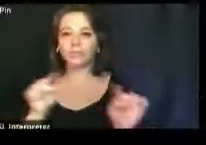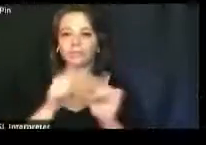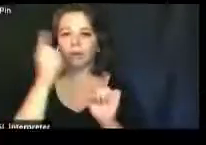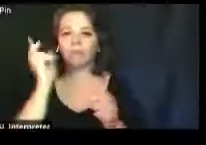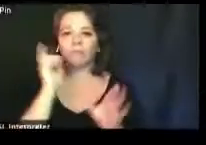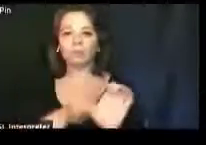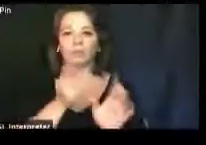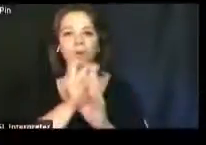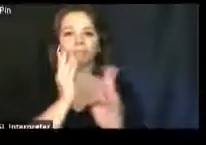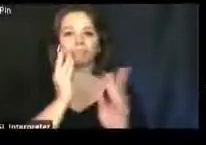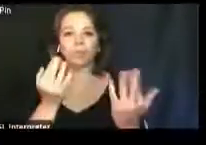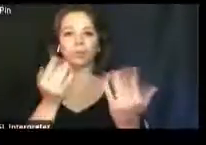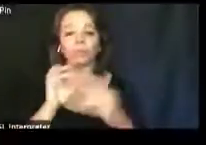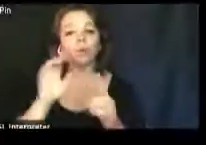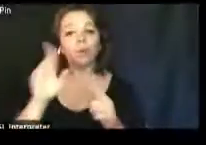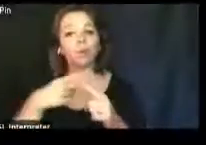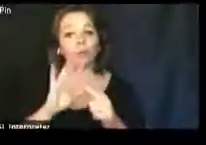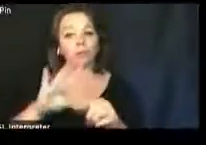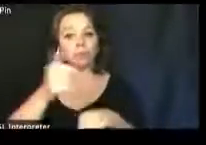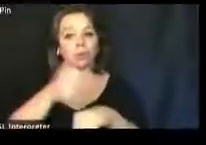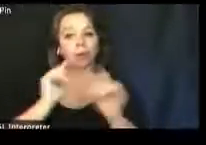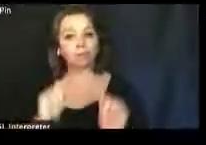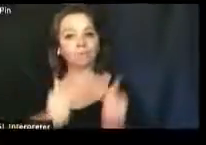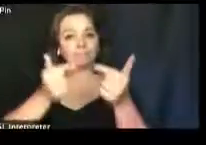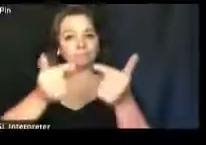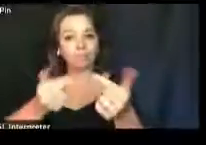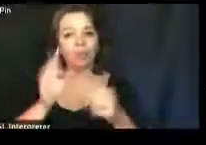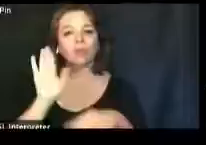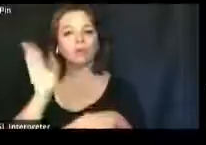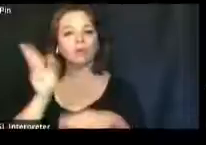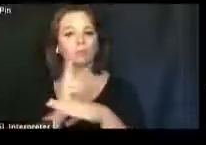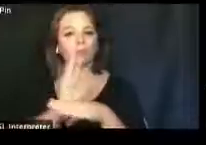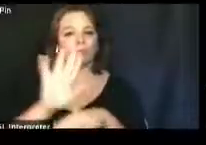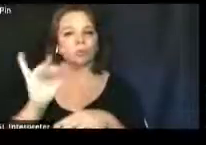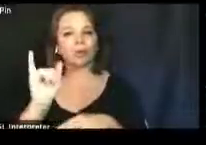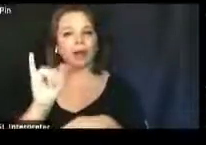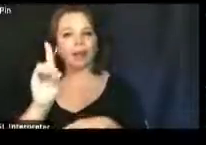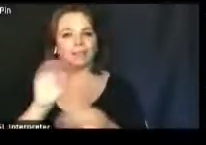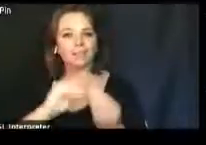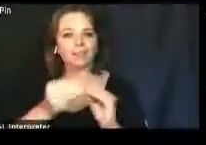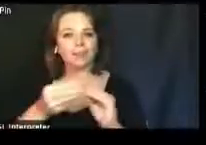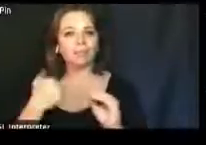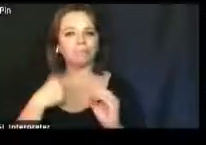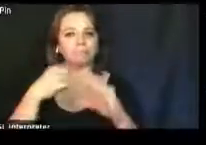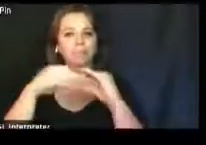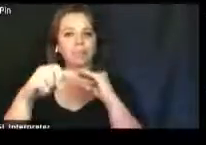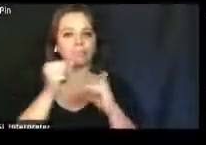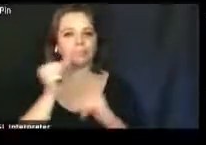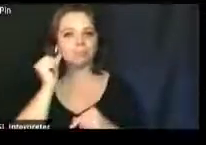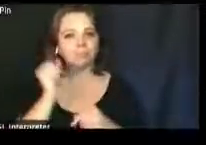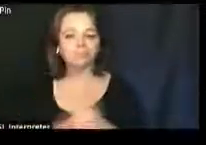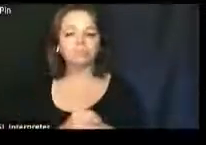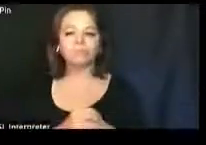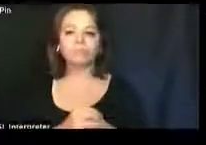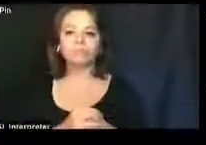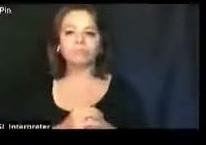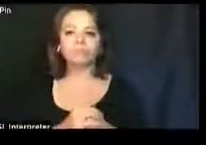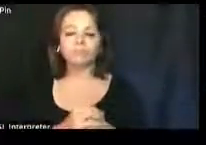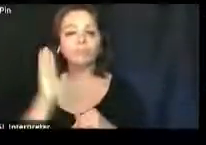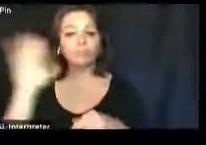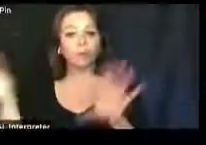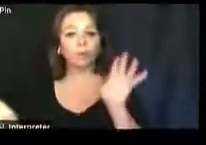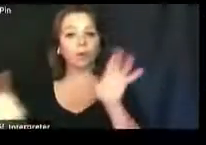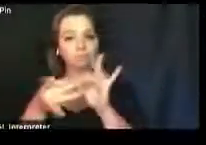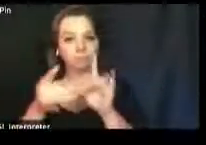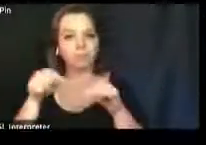be identified by your assigned unique ID number, which you were emailed yesterday. You will be reconnected to the session